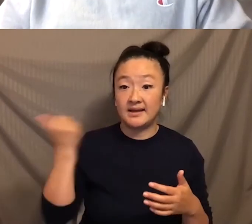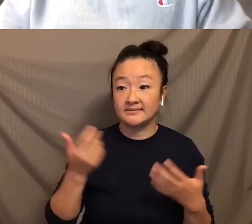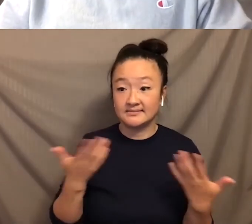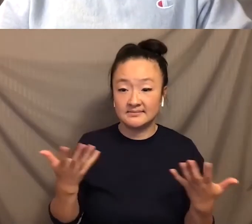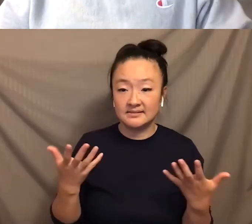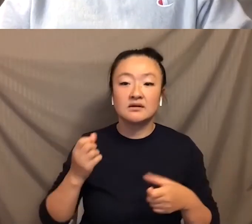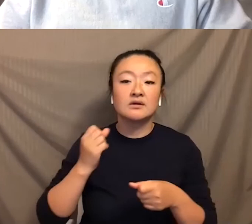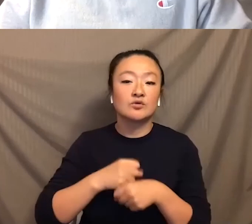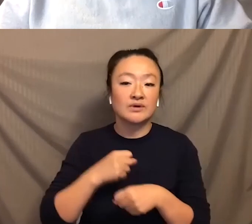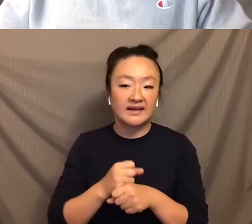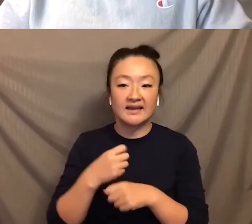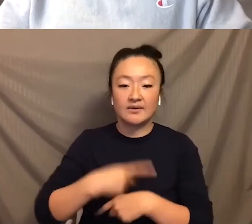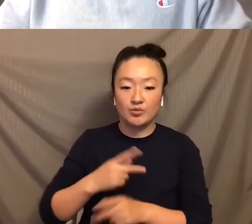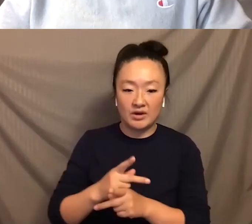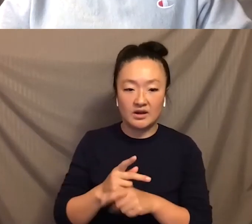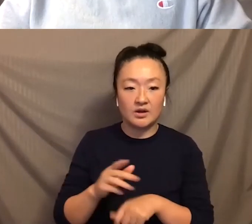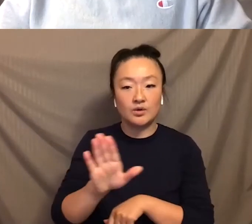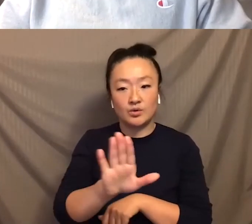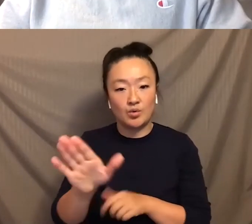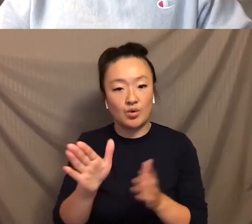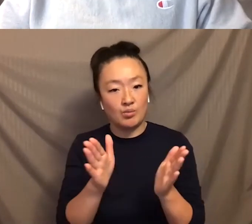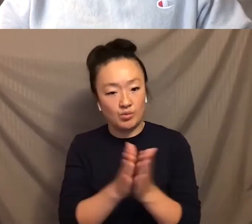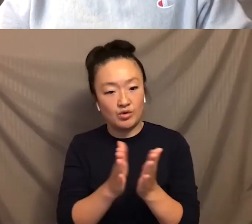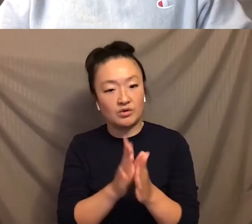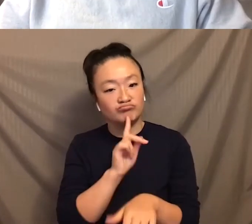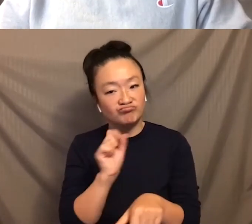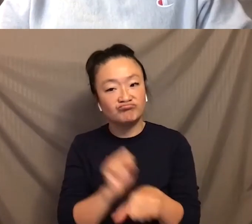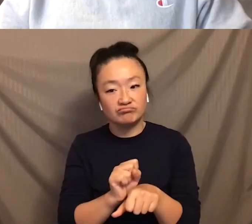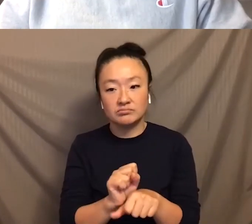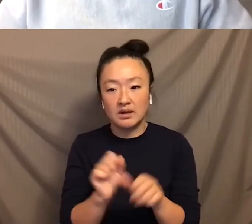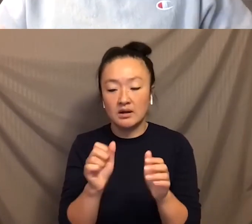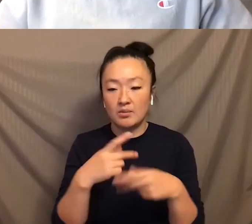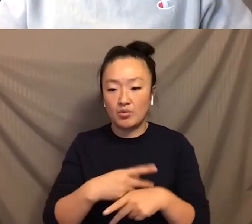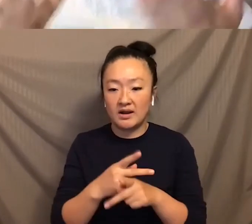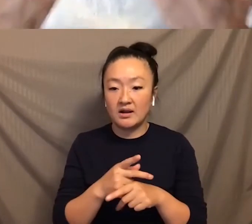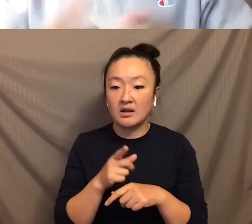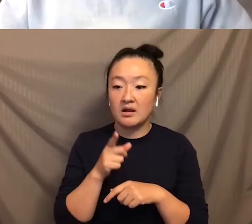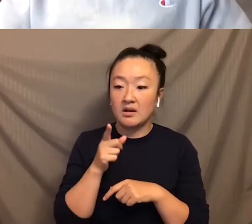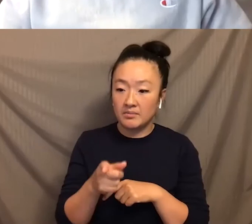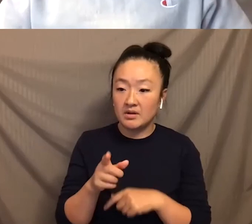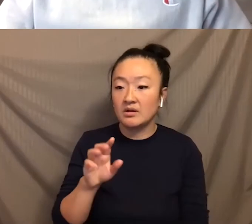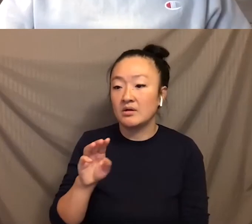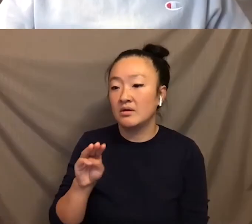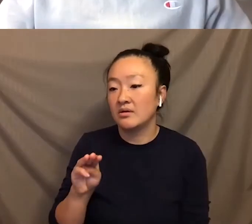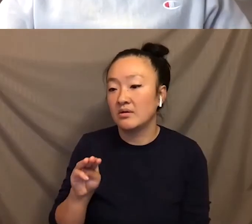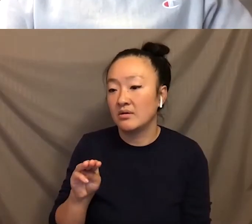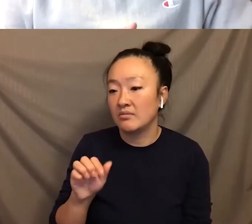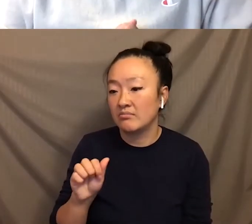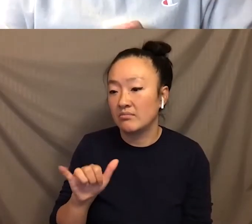right? Your book is a product, but you, Mayukh Sen, become a